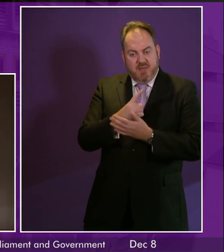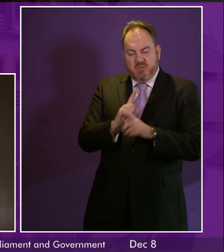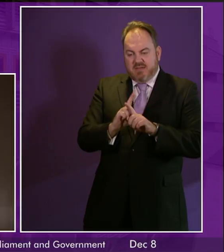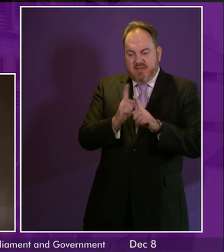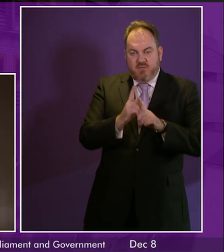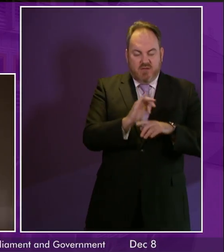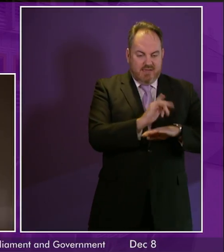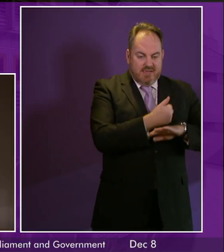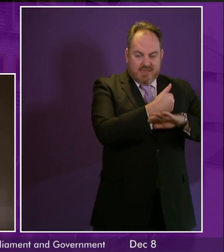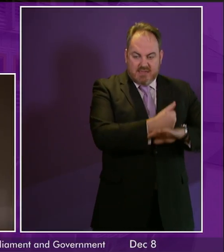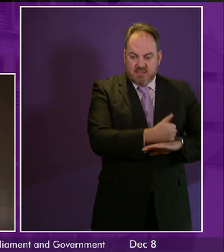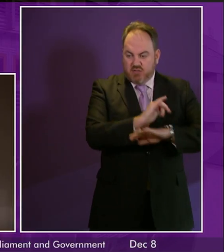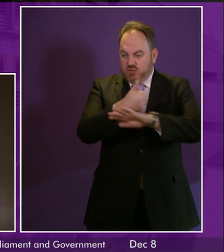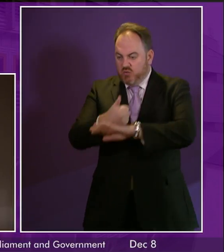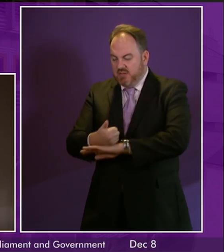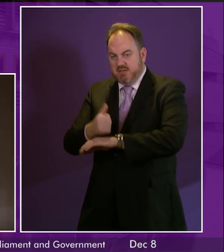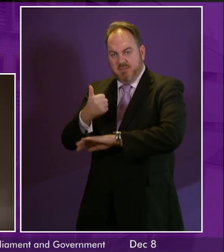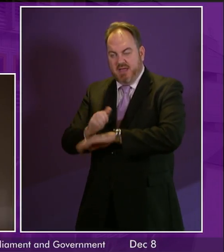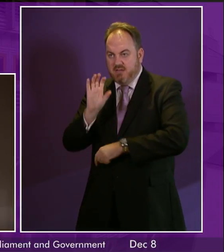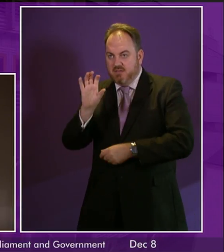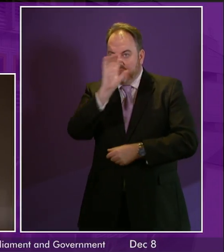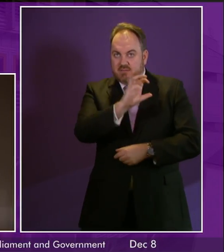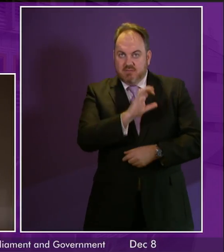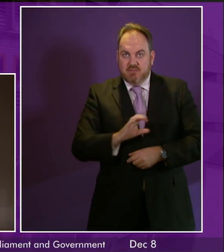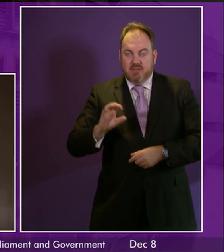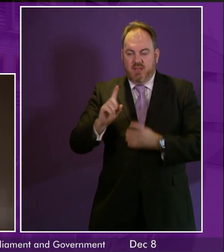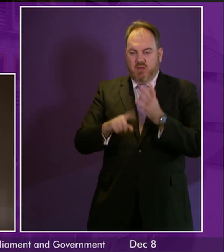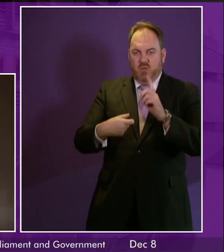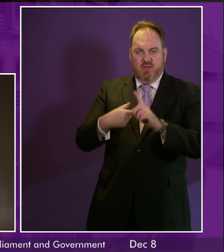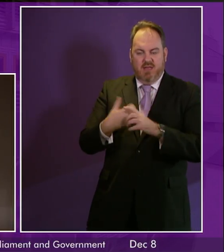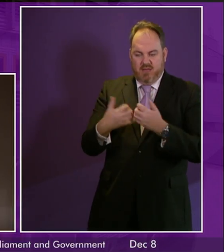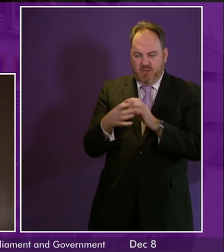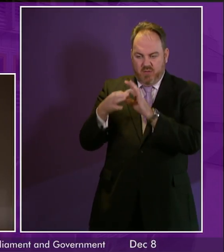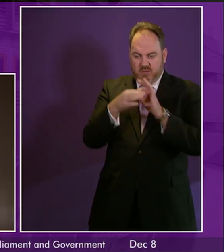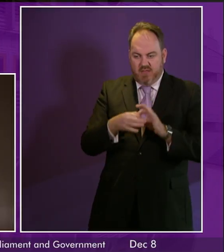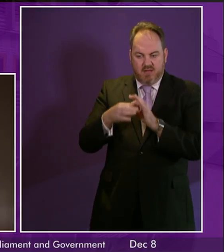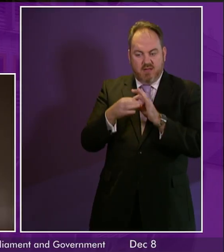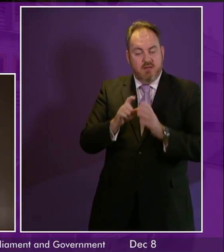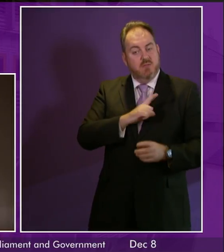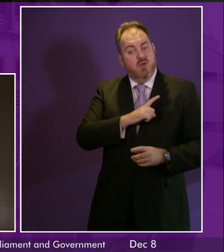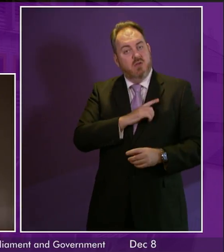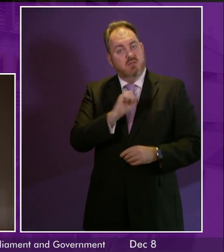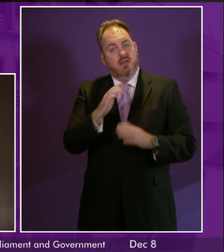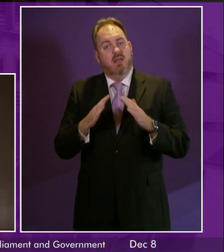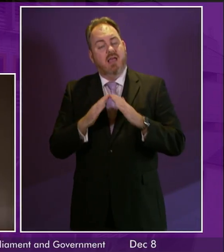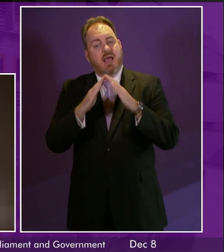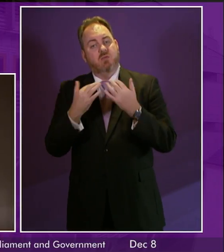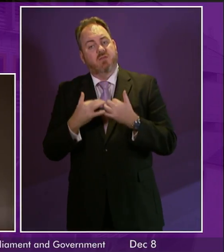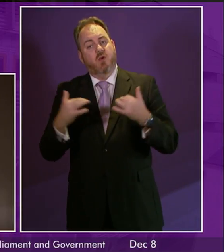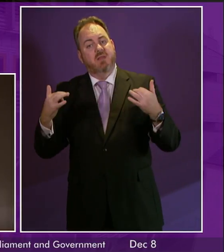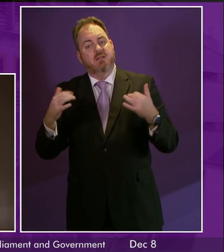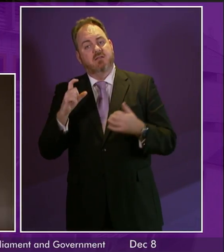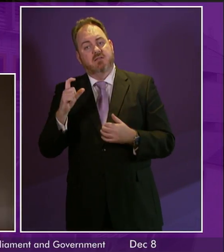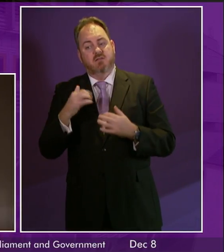interinstitutional relations in the UK, published this morning, hard to get your tongue around that one, the House of Commons Public Administration and Constitutional